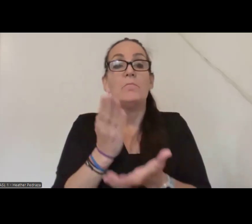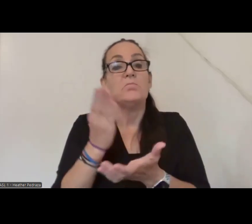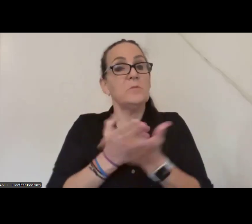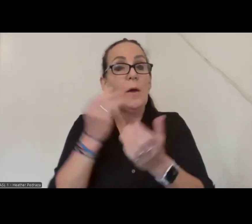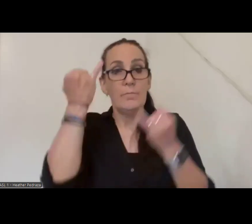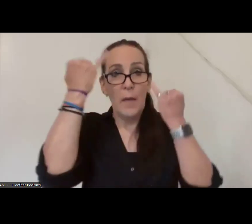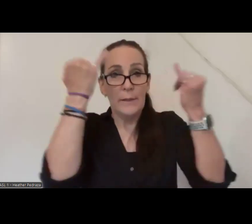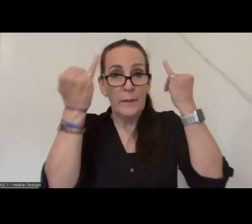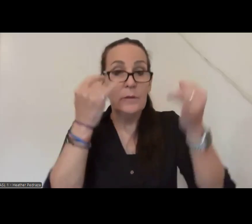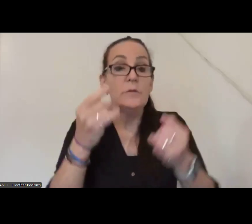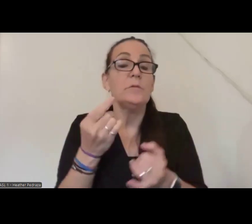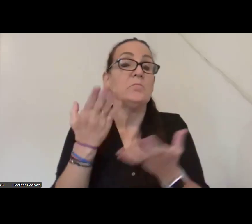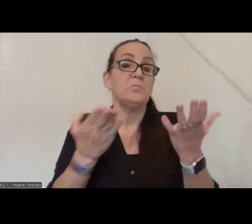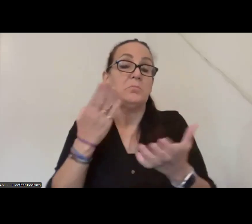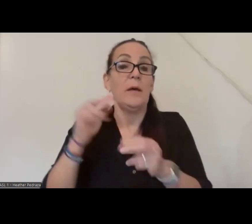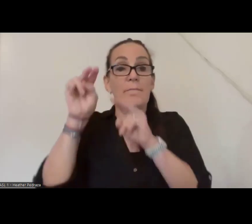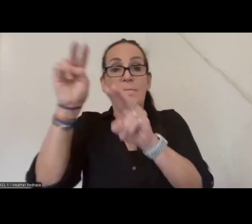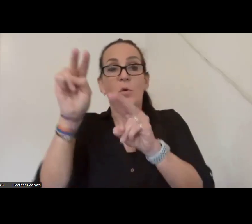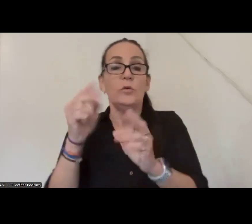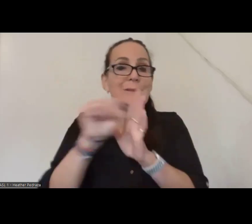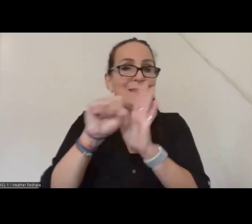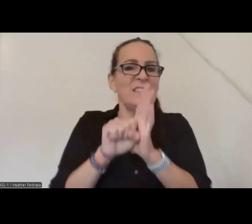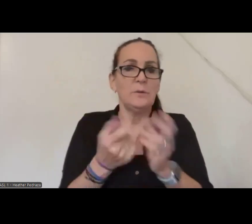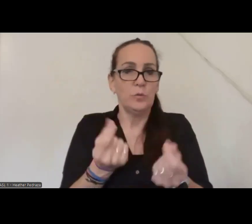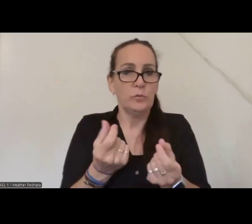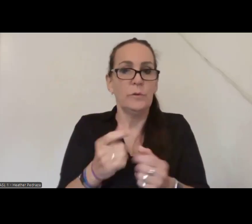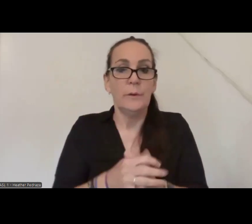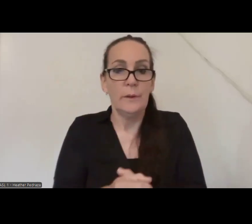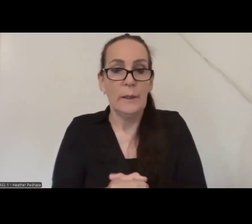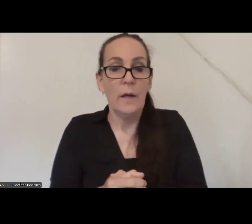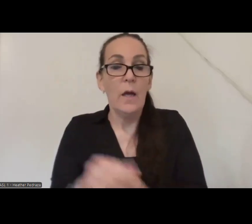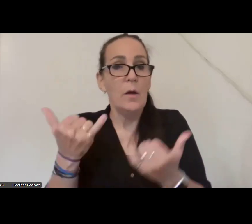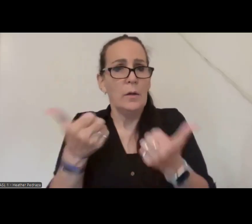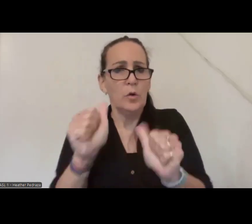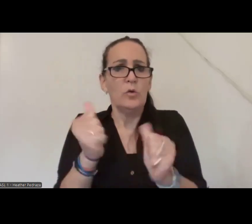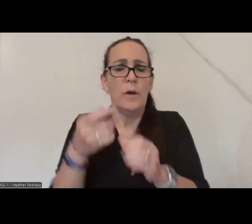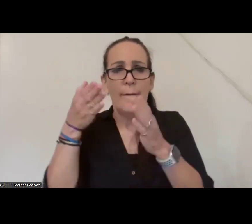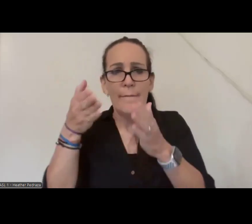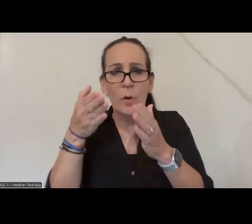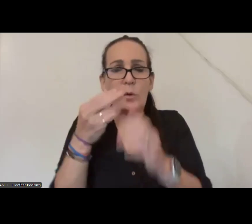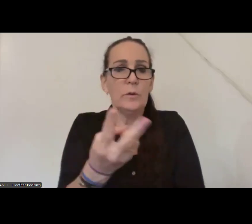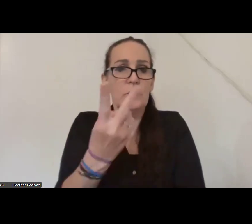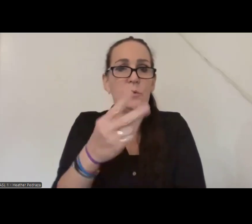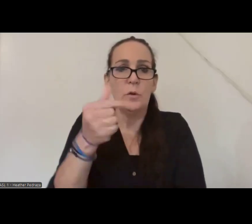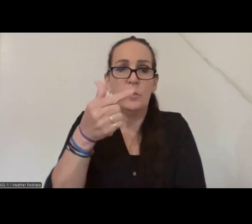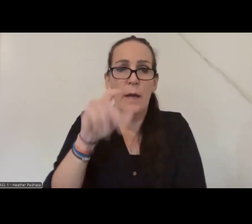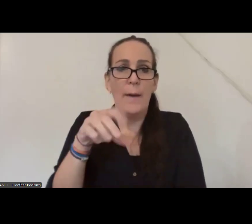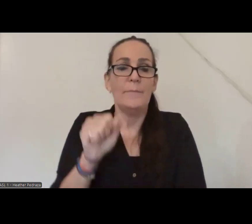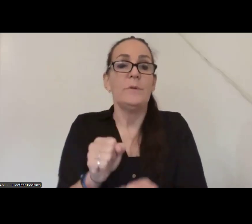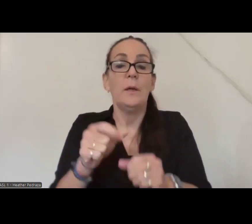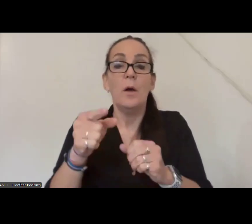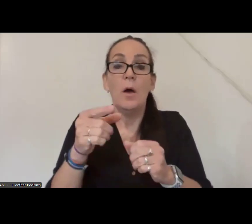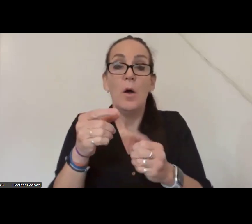actions by the state. So I'm going to focus on two of the gaps that were identified in the report. So the first one